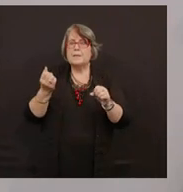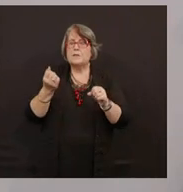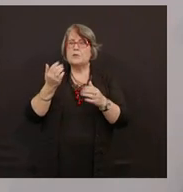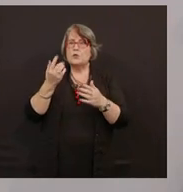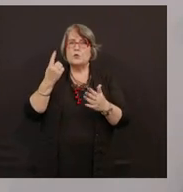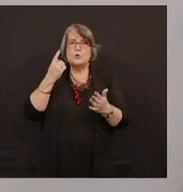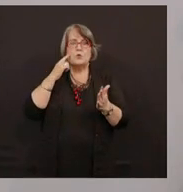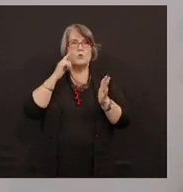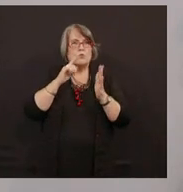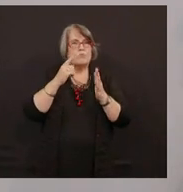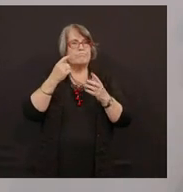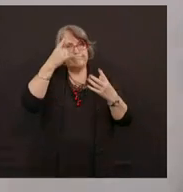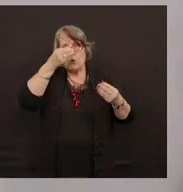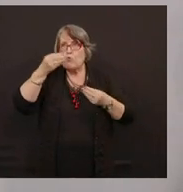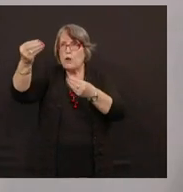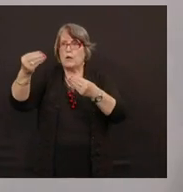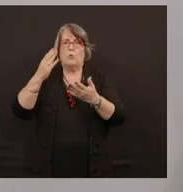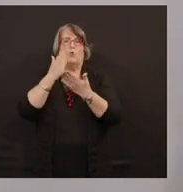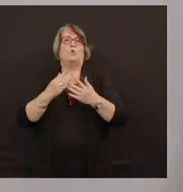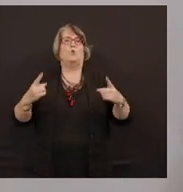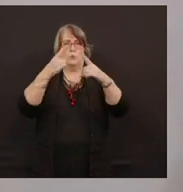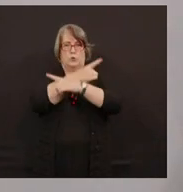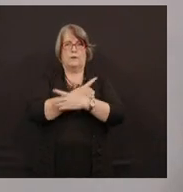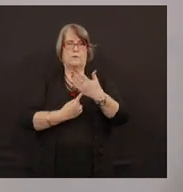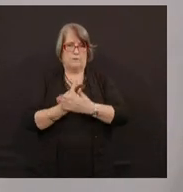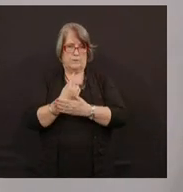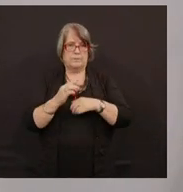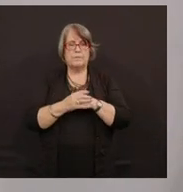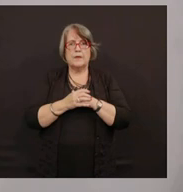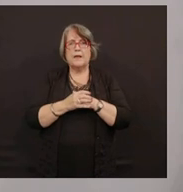to recommend transformative change.